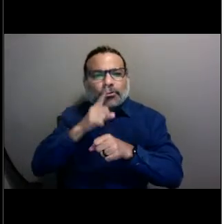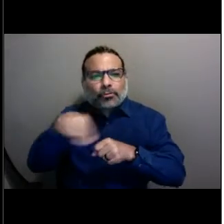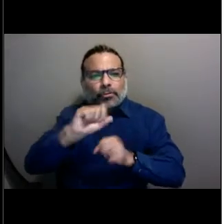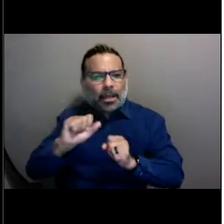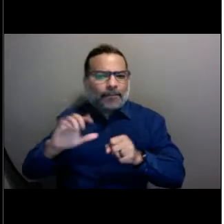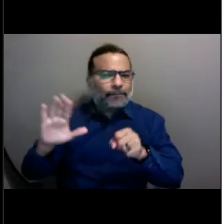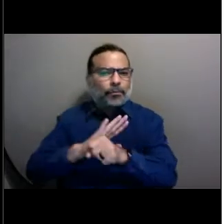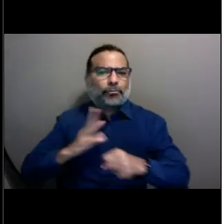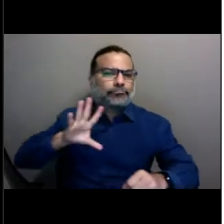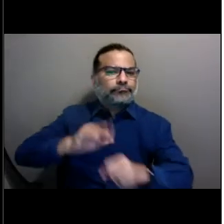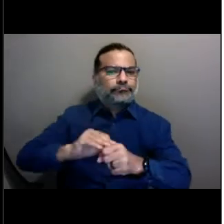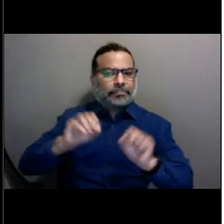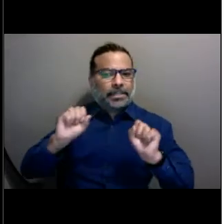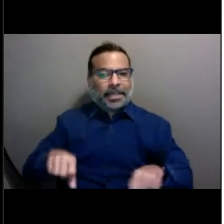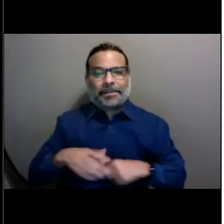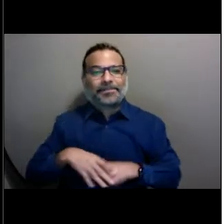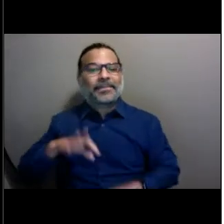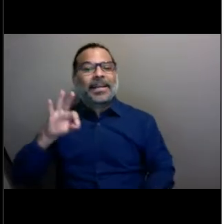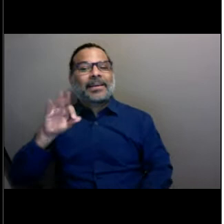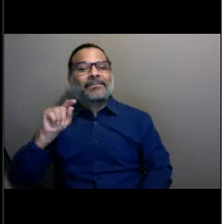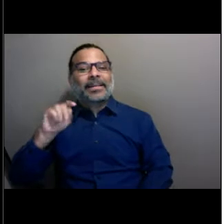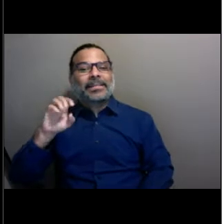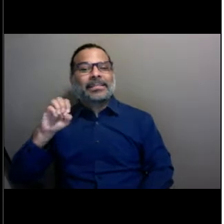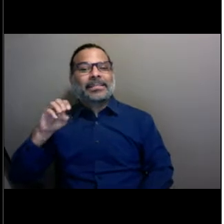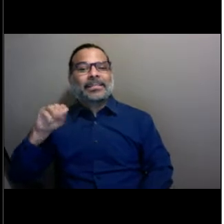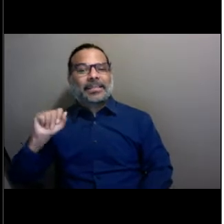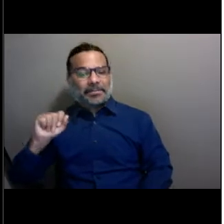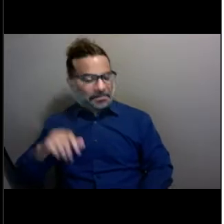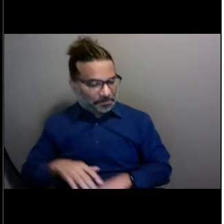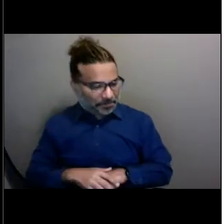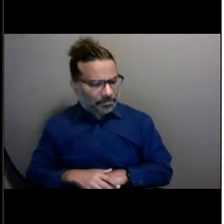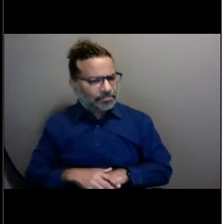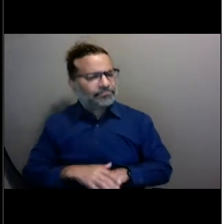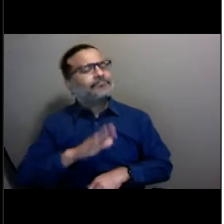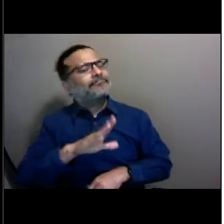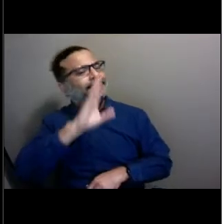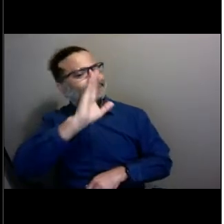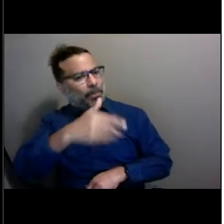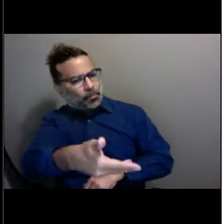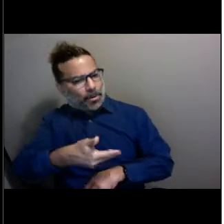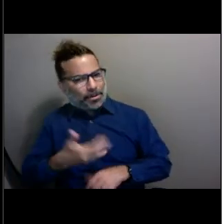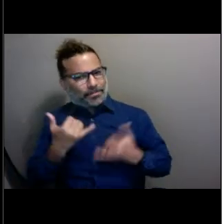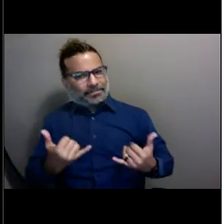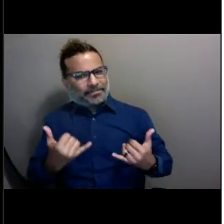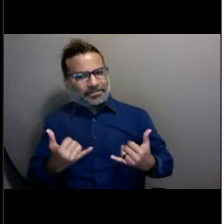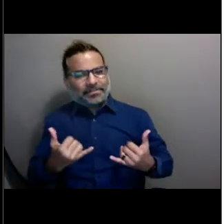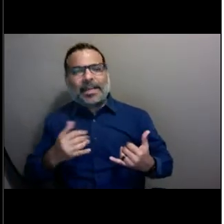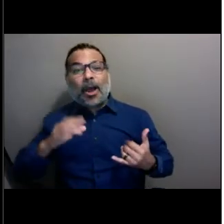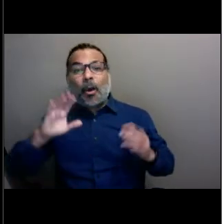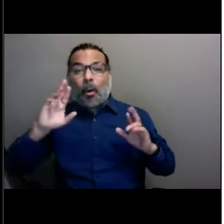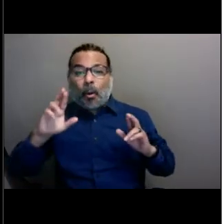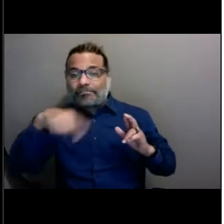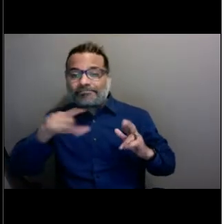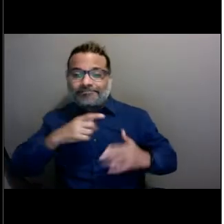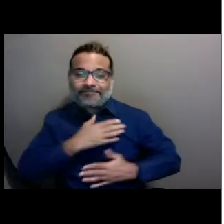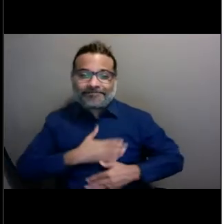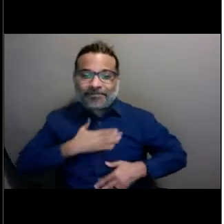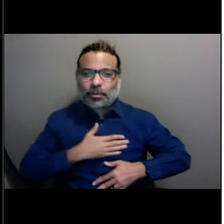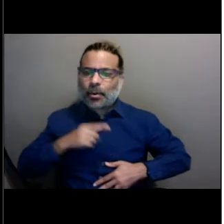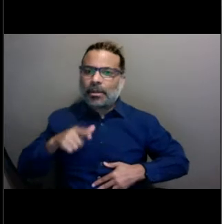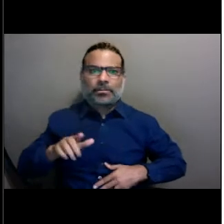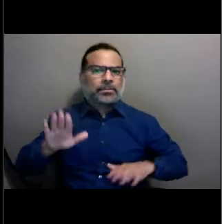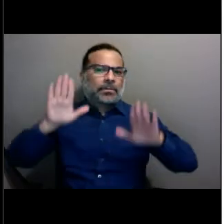Fatima? Thank you, Dahlia. Welcome to today's event. We hope that you enjoy this phenomenal